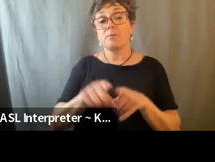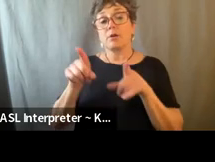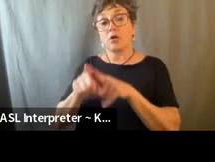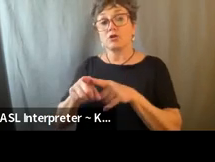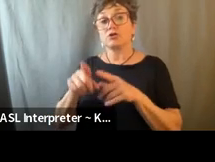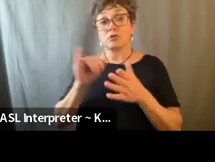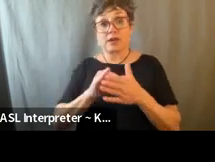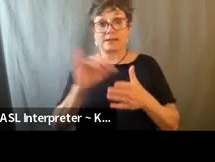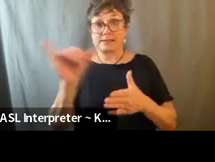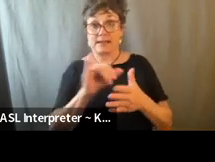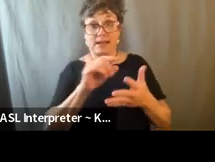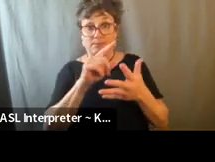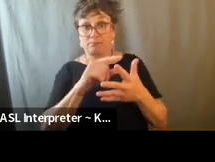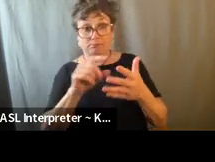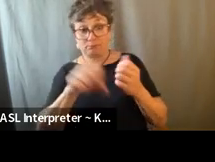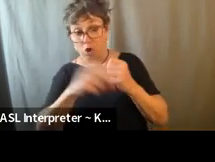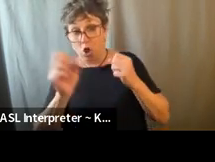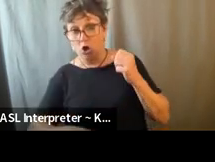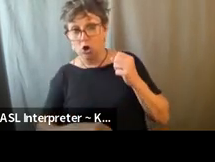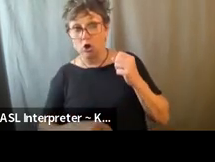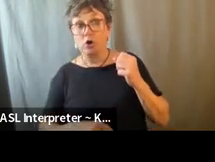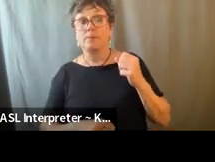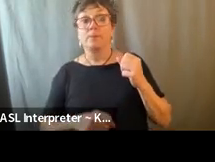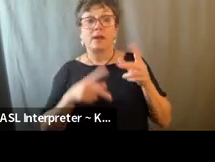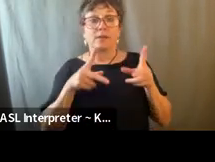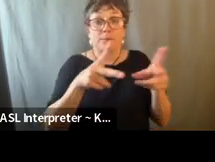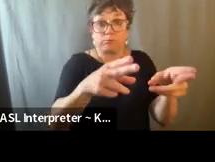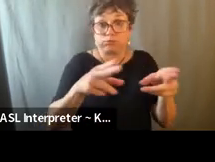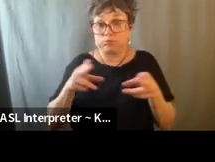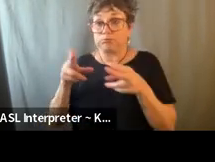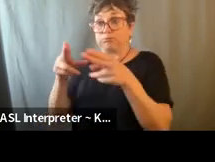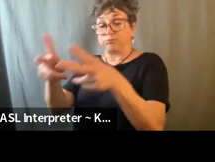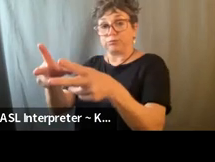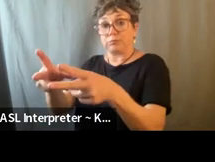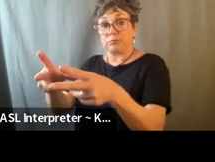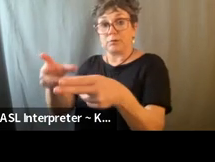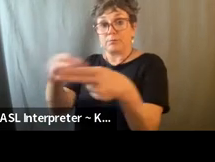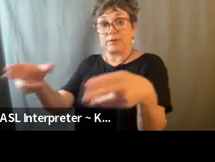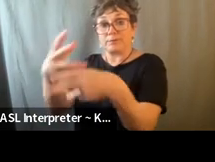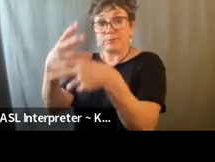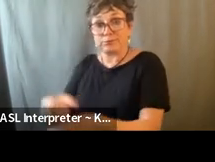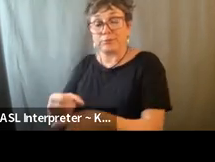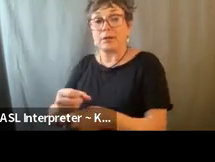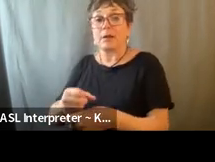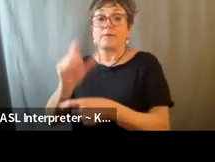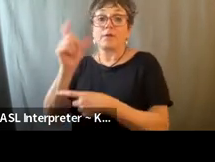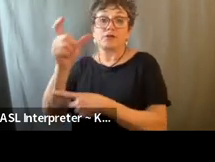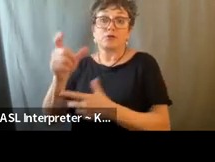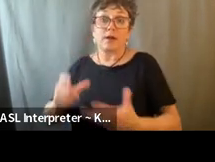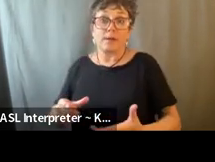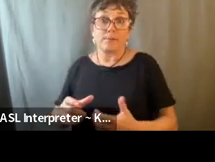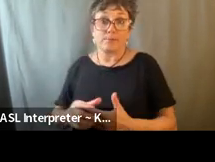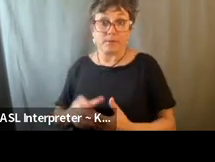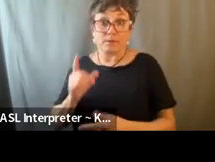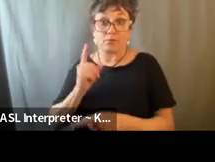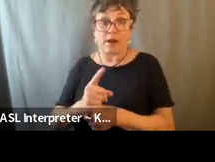that same information and make it a reel on Instagram, that's like the 6 things you need to know about this,